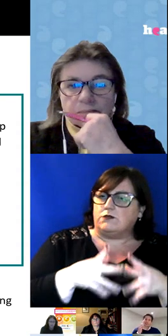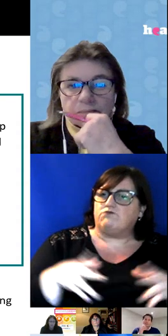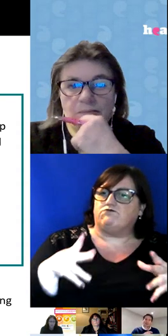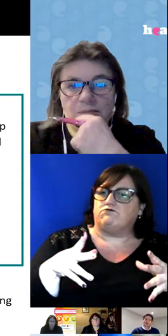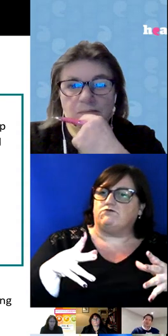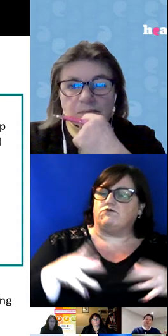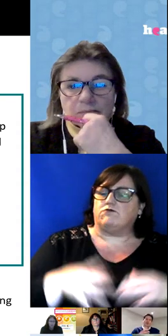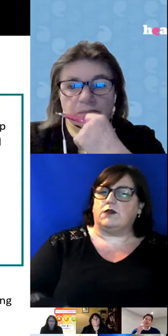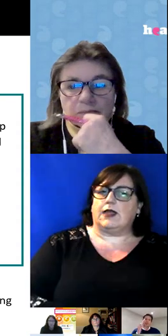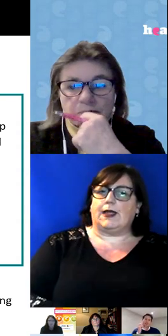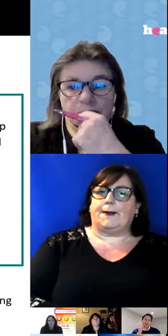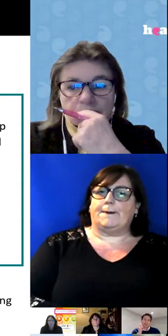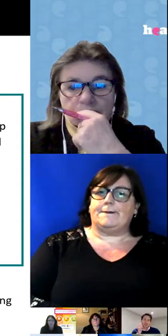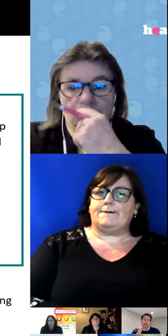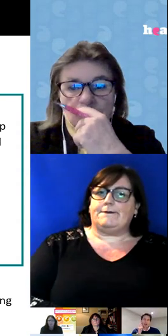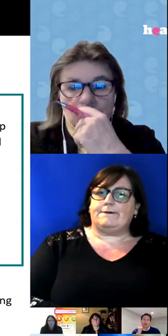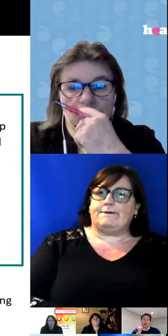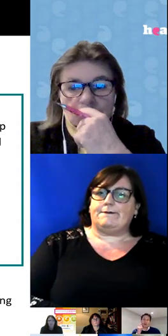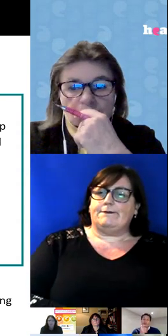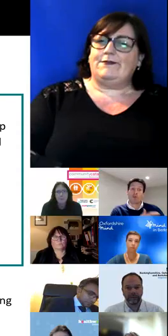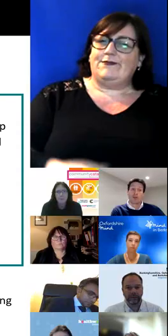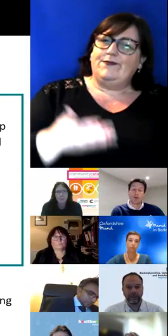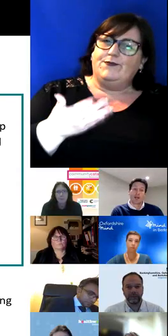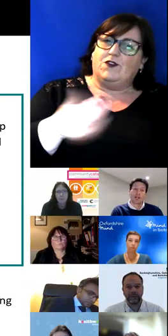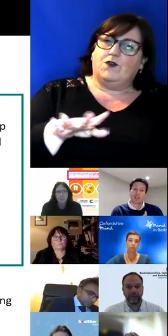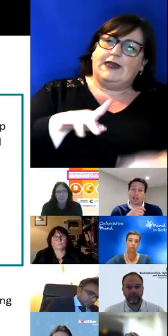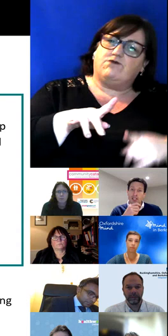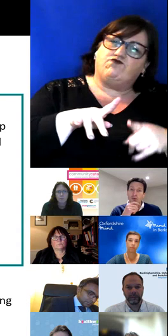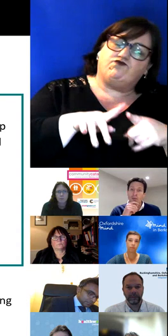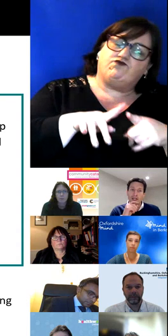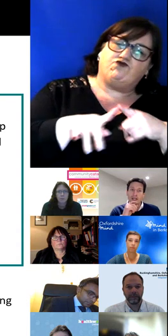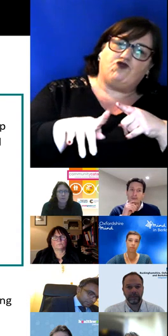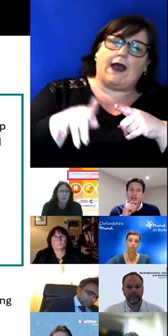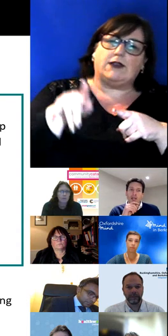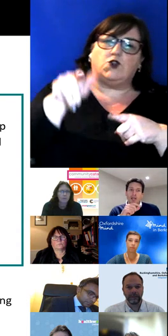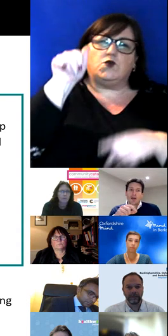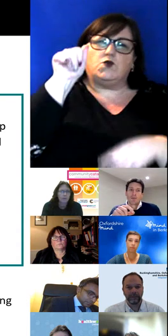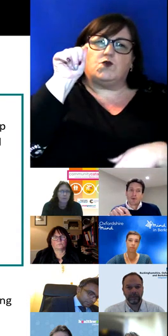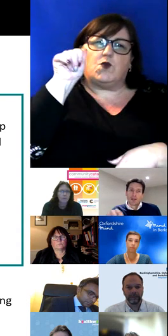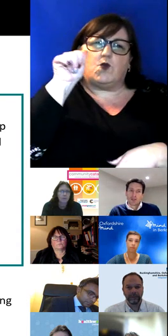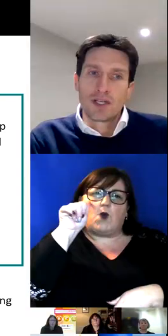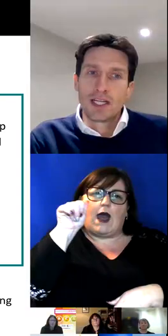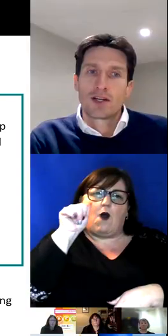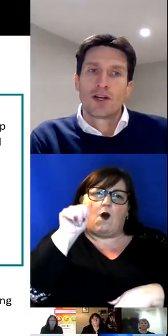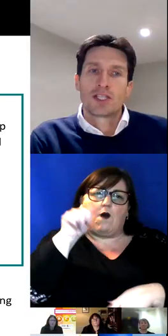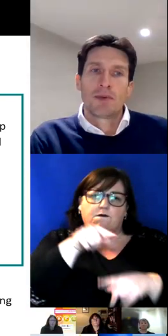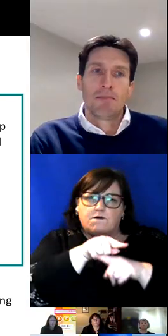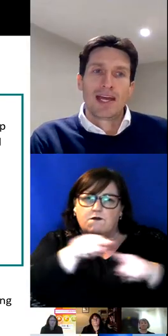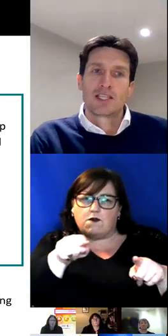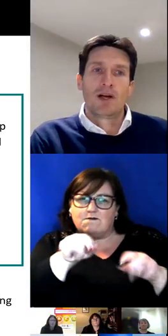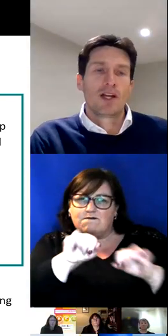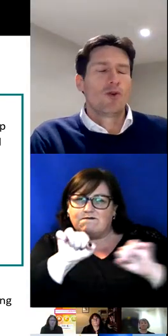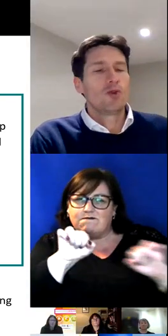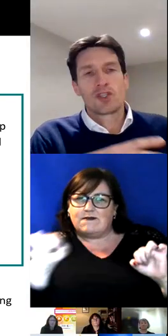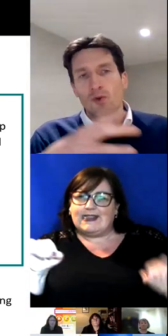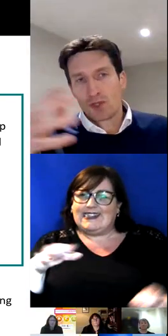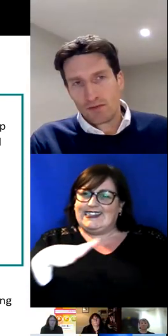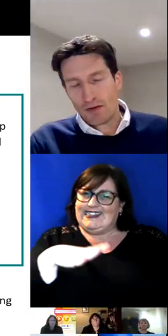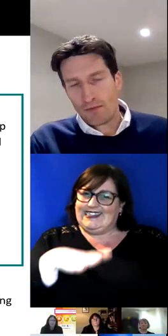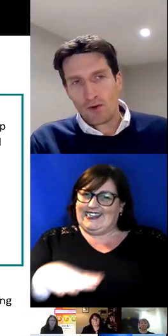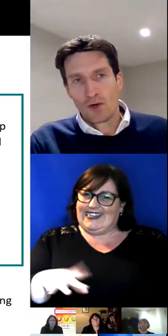Through all of these things, we've been trying to be aware of what the population needs will be. But those needs are going to be met by